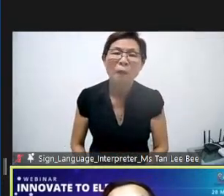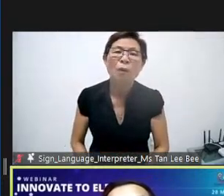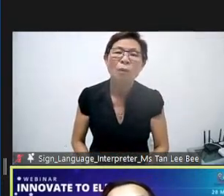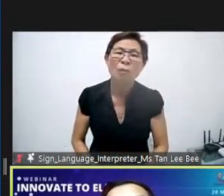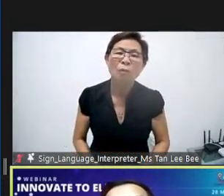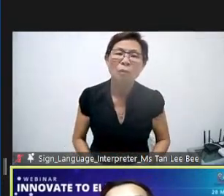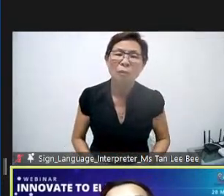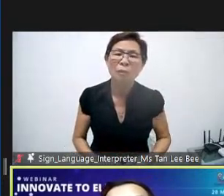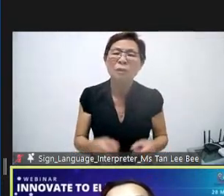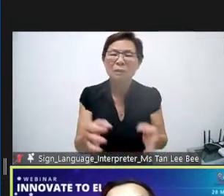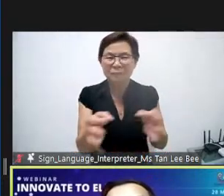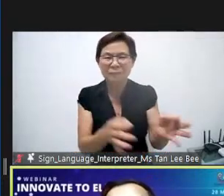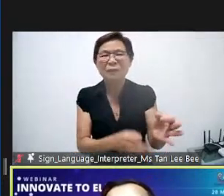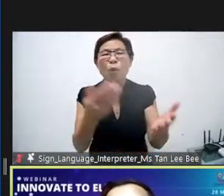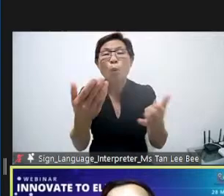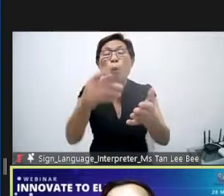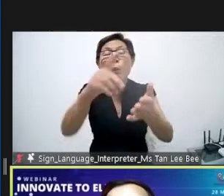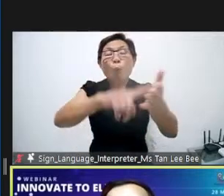description or